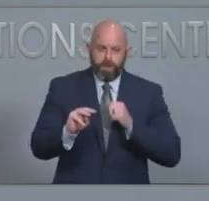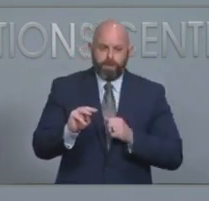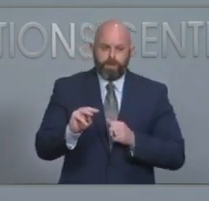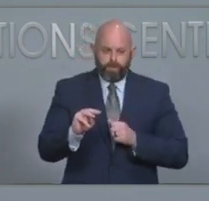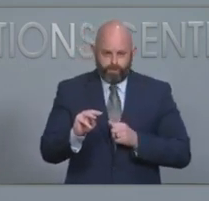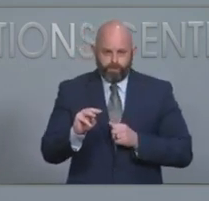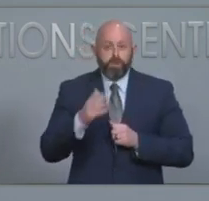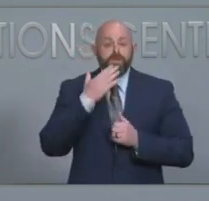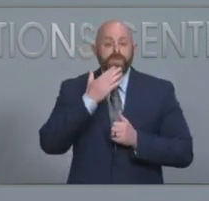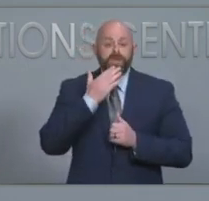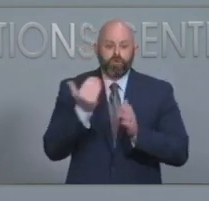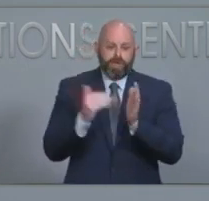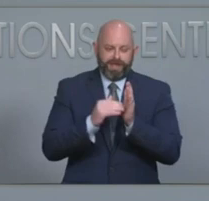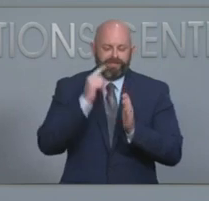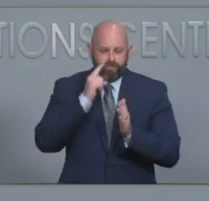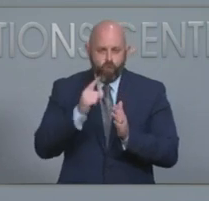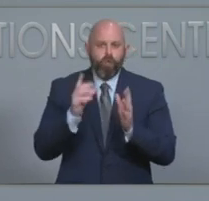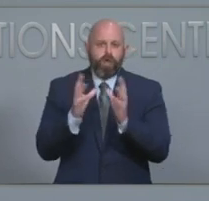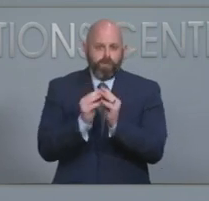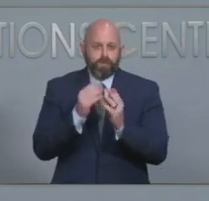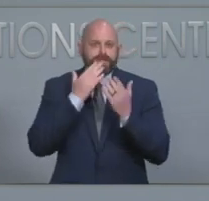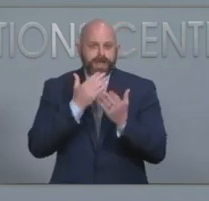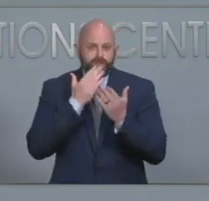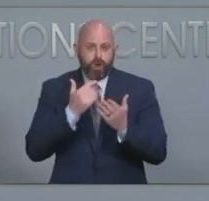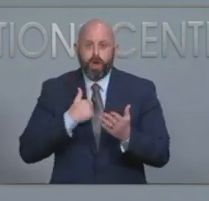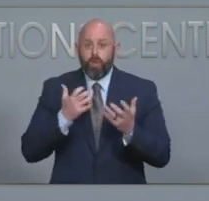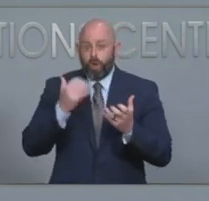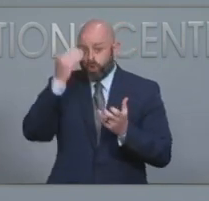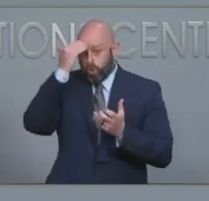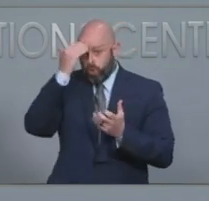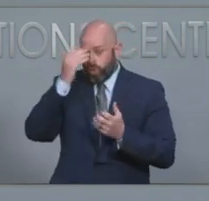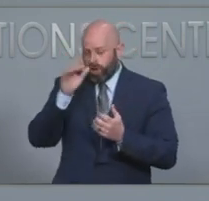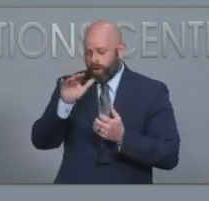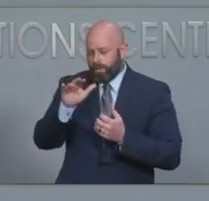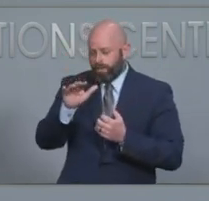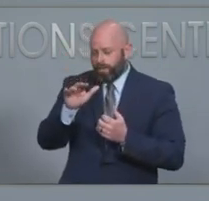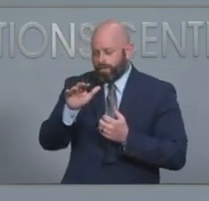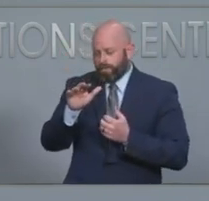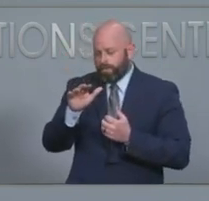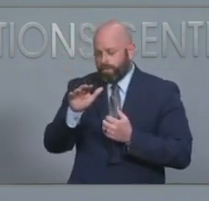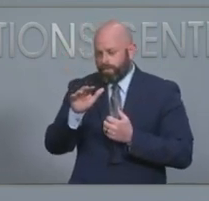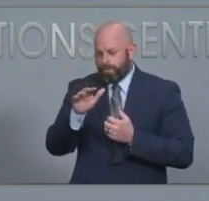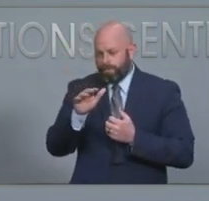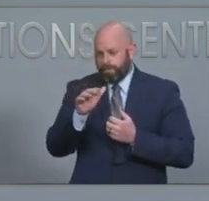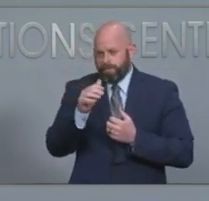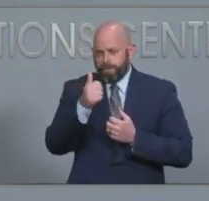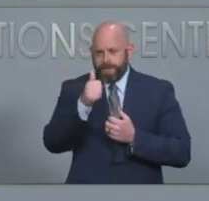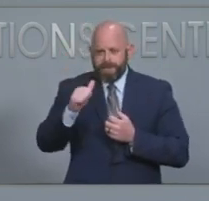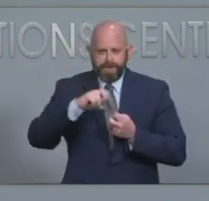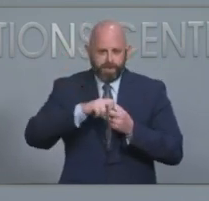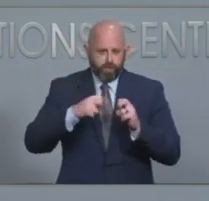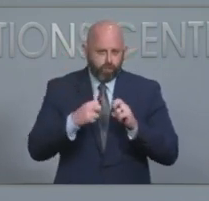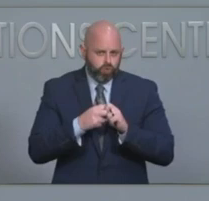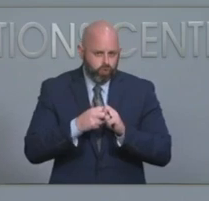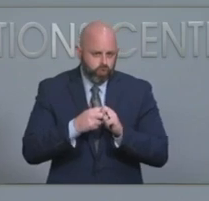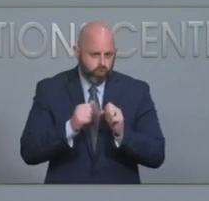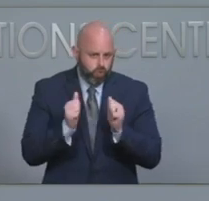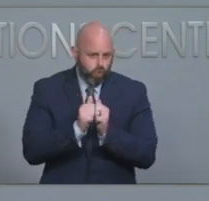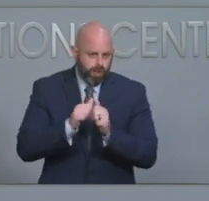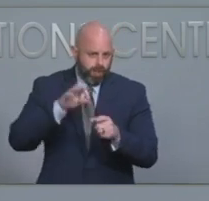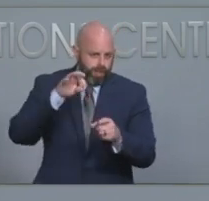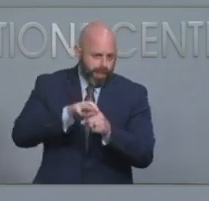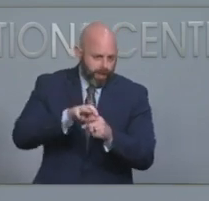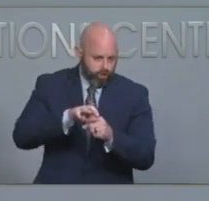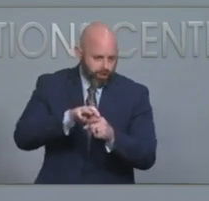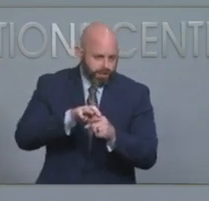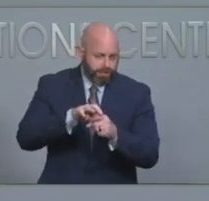Hi, thank you again for having this conference. I wanted to know, have there been any issues with security of elections or any steps that are taken so